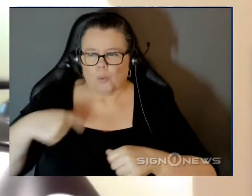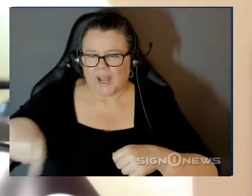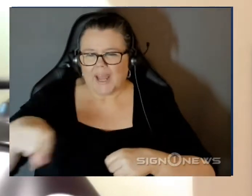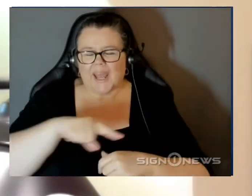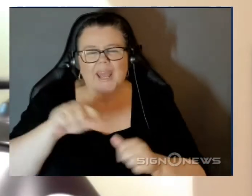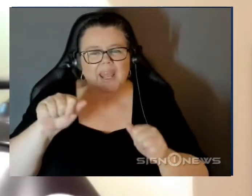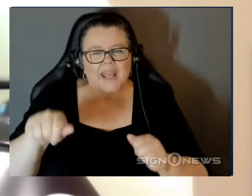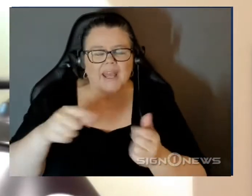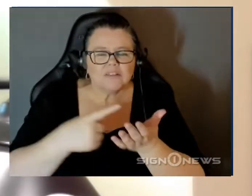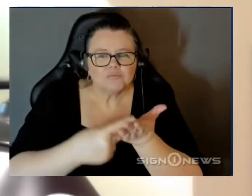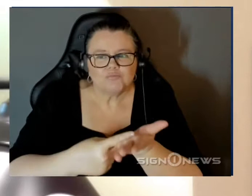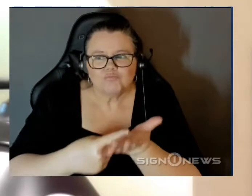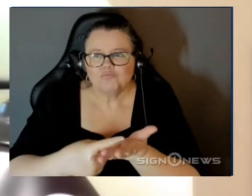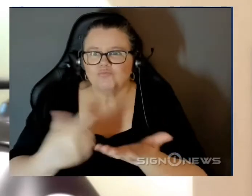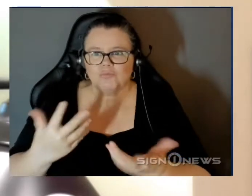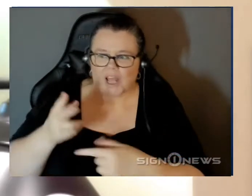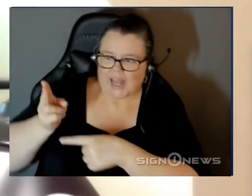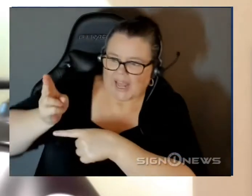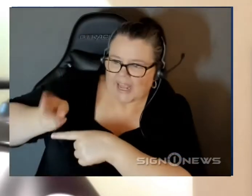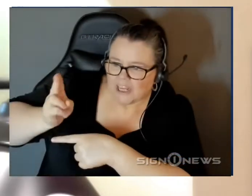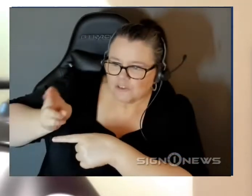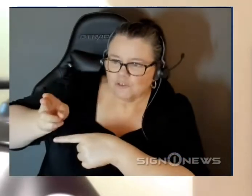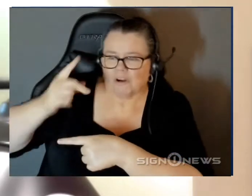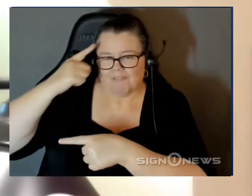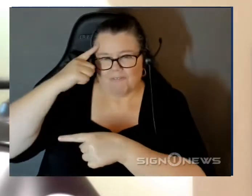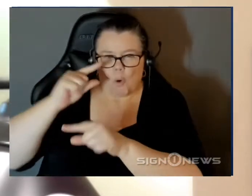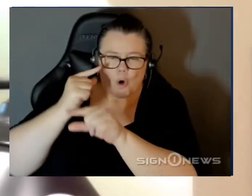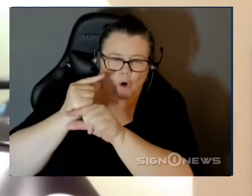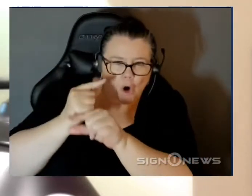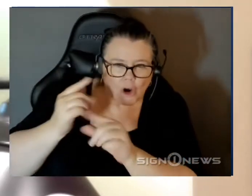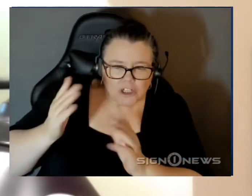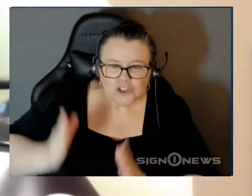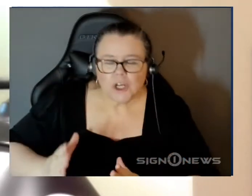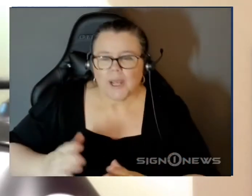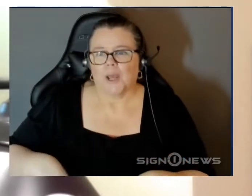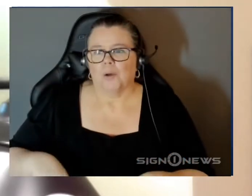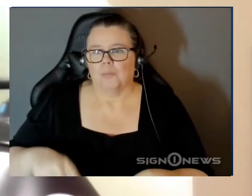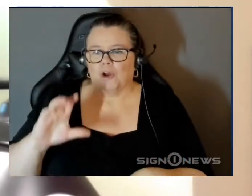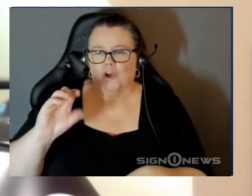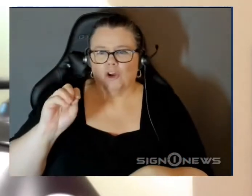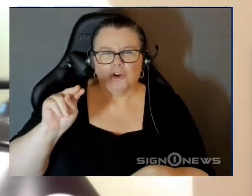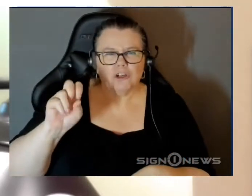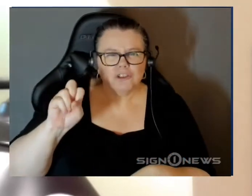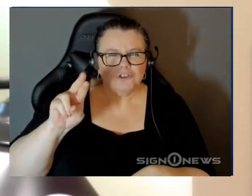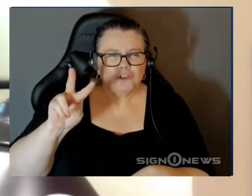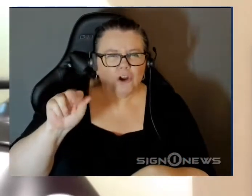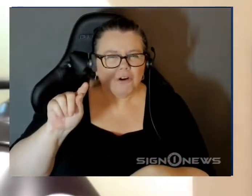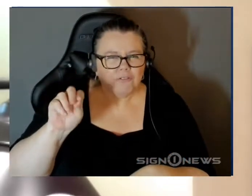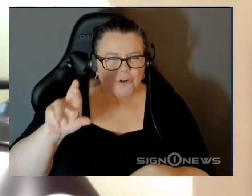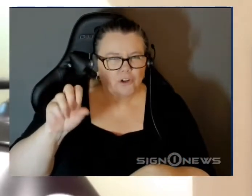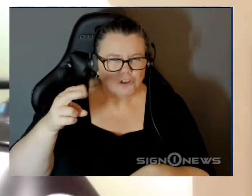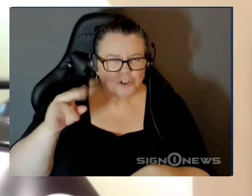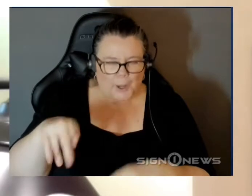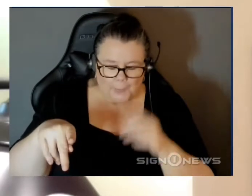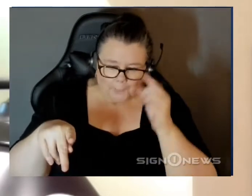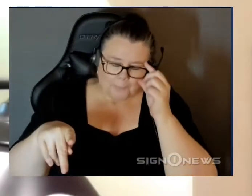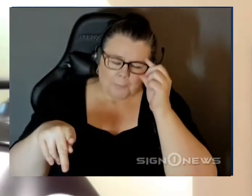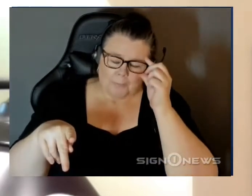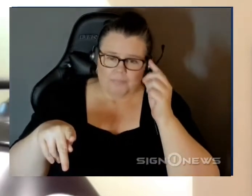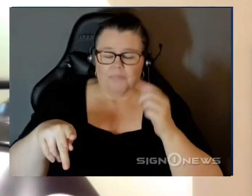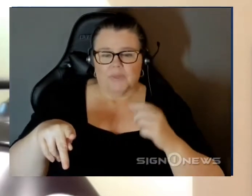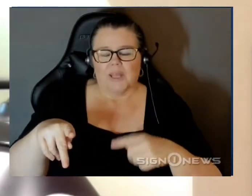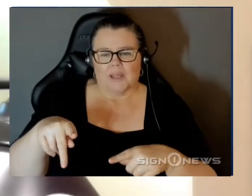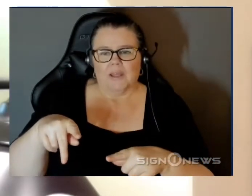of guardianships and conservatorships. I mean, I don't know if this is true, but it seems, at least in the public eye, that the use of